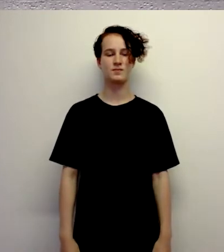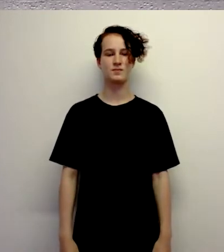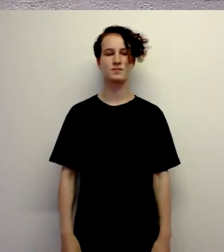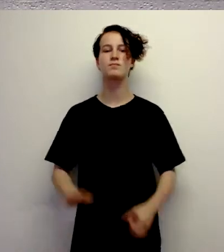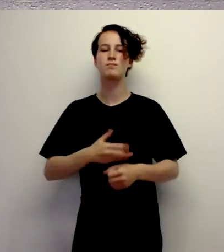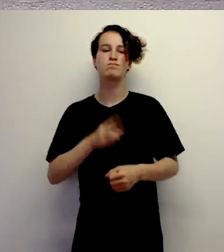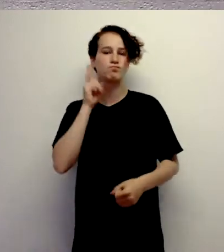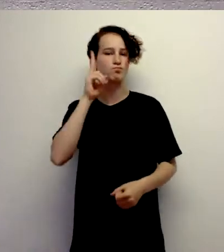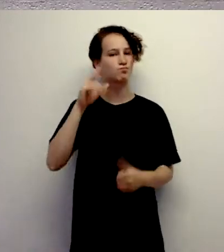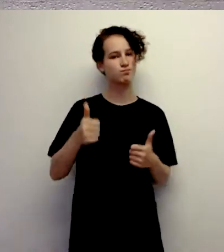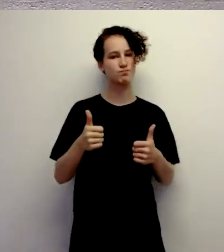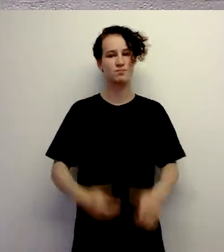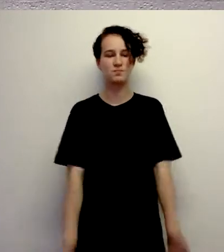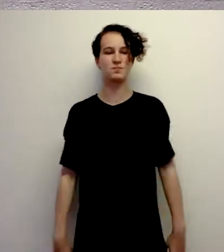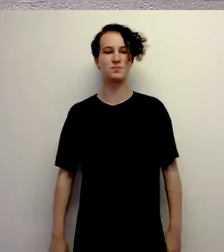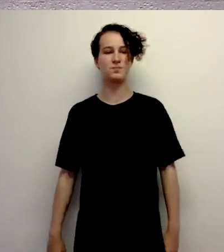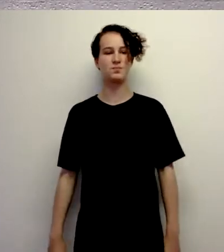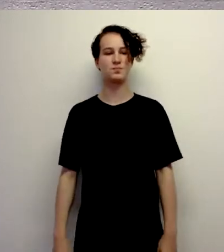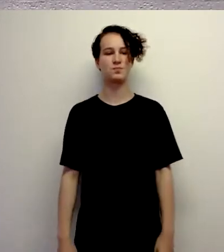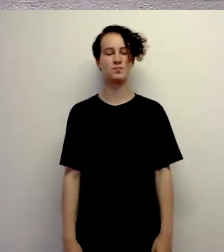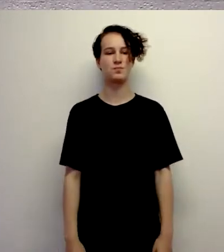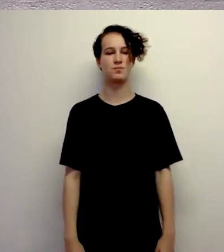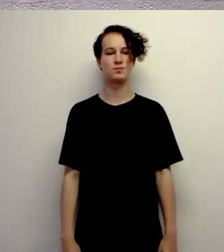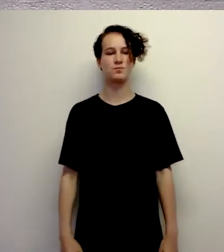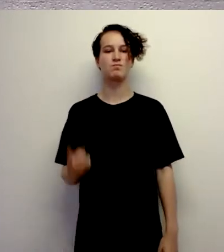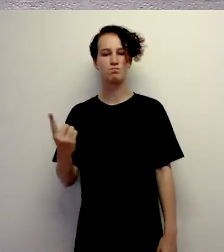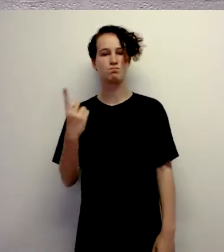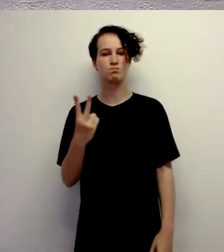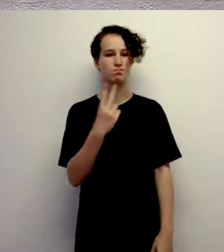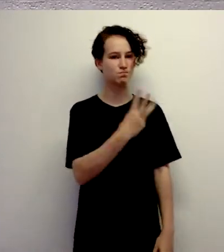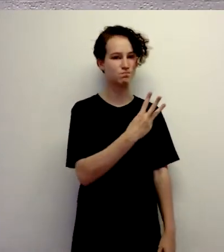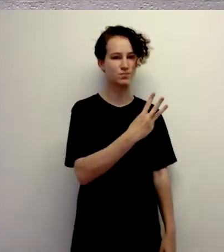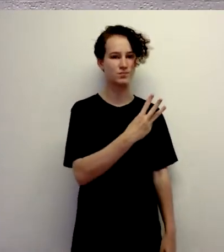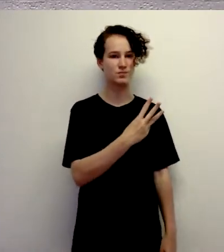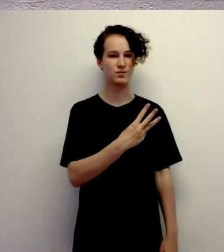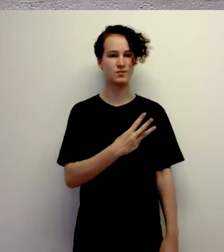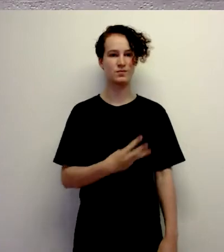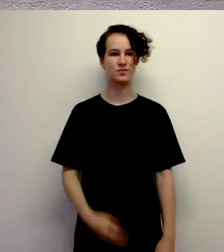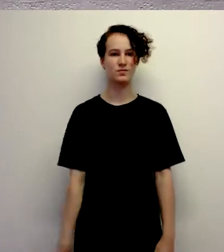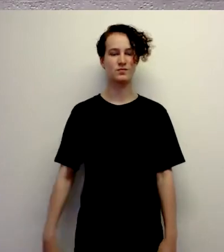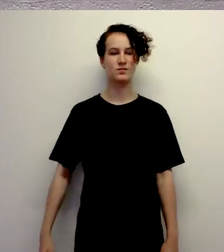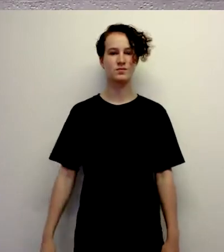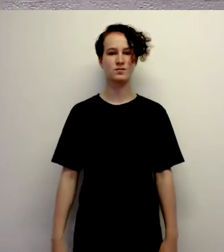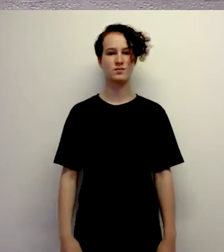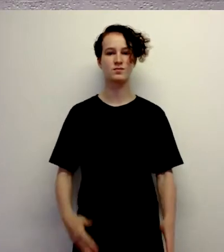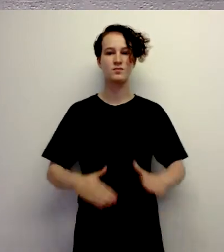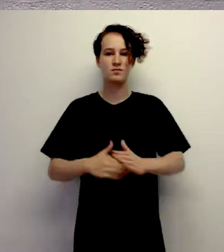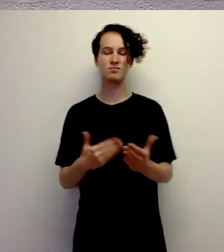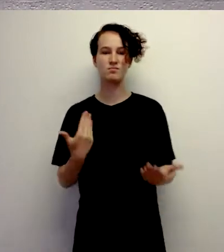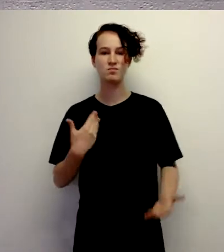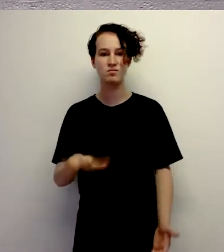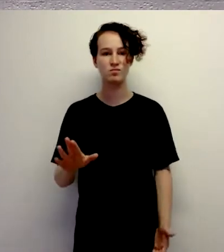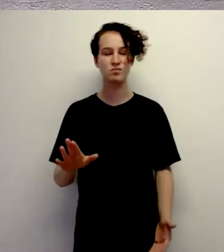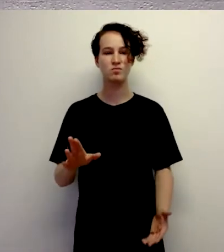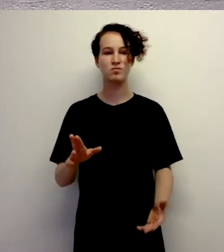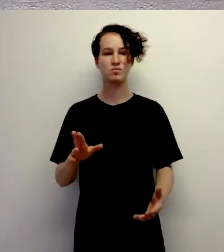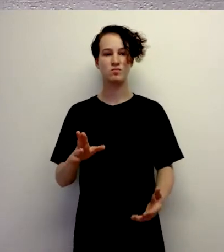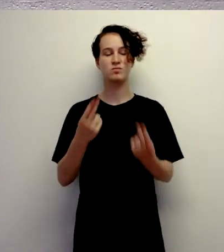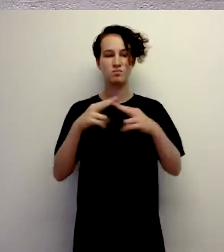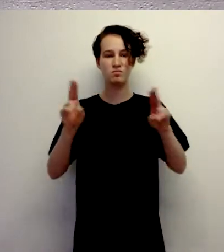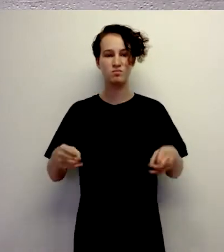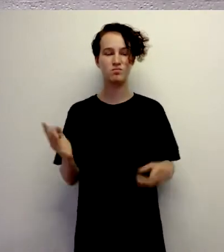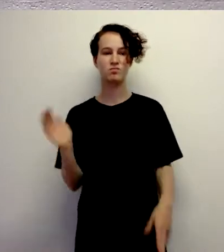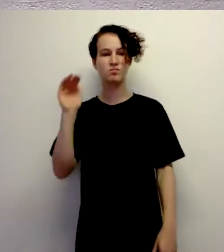just gives that bubbly effect. So we've got one, two, and three. Now if you head over to our Circus at Home